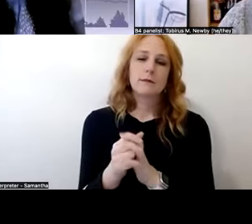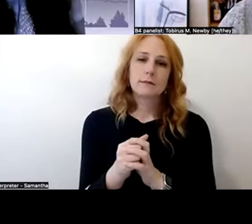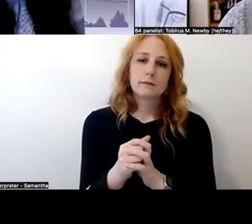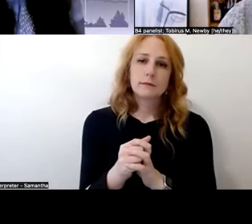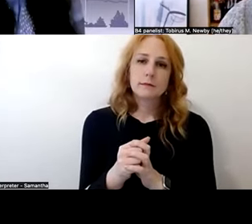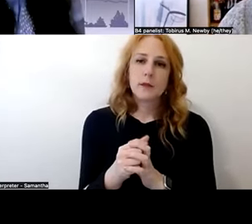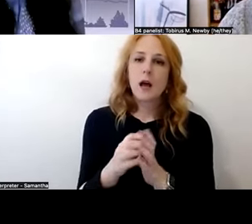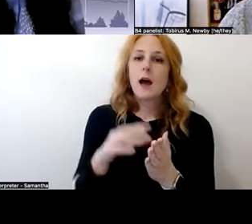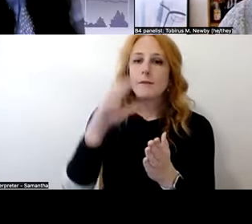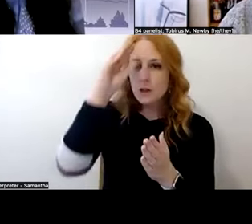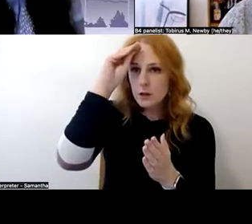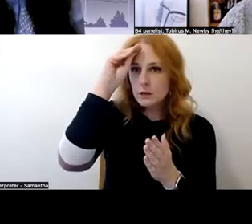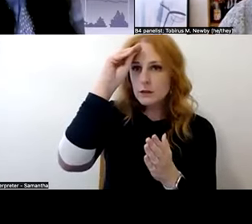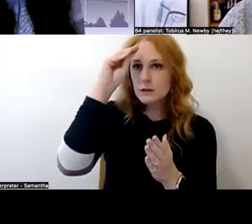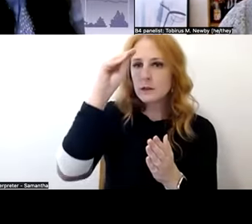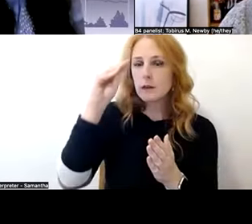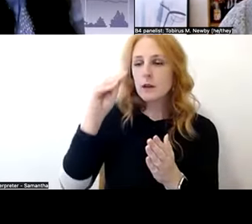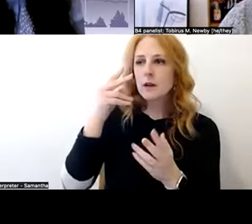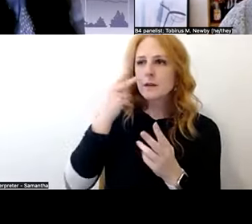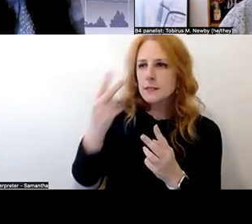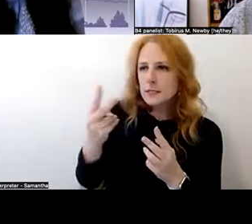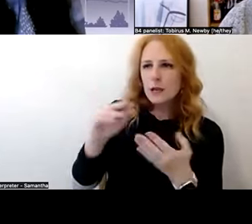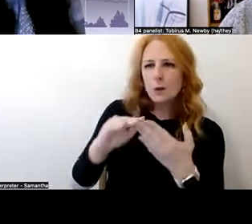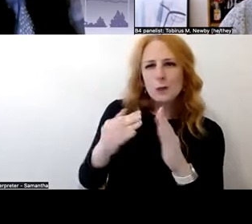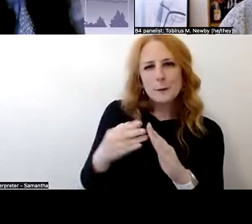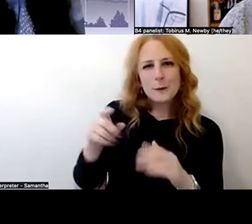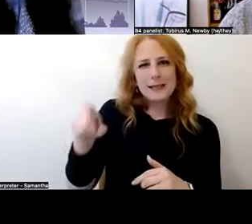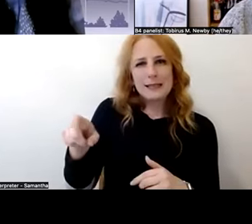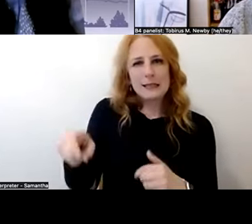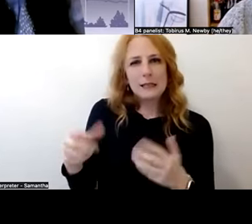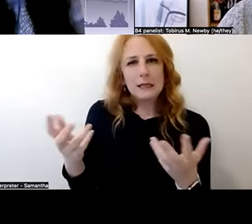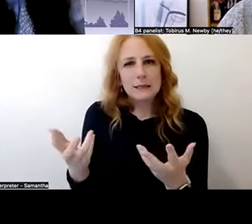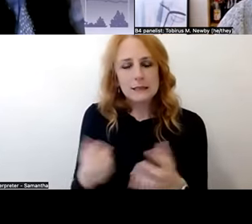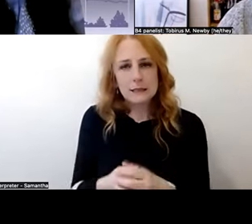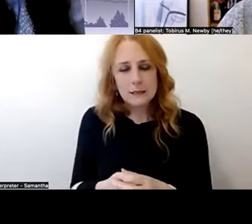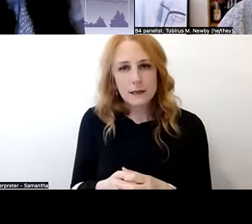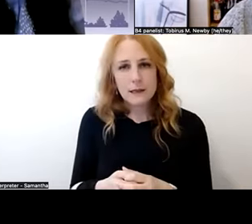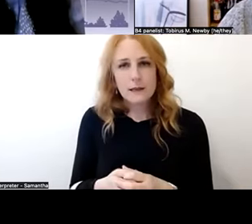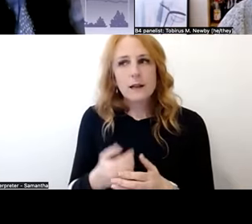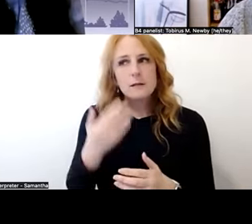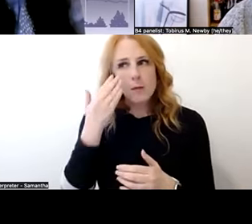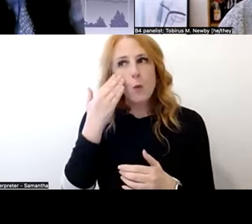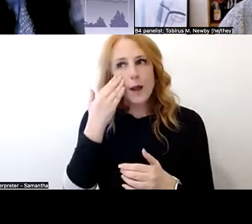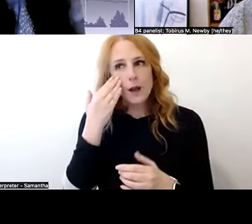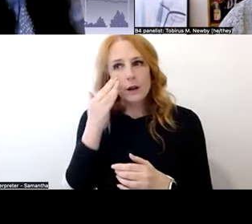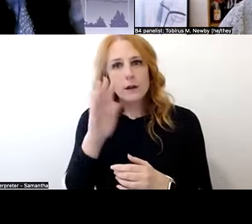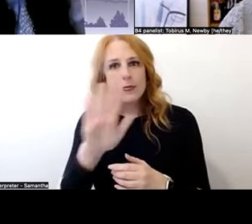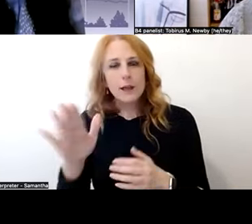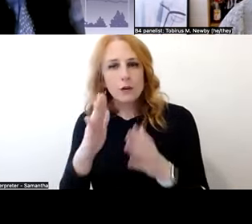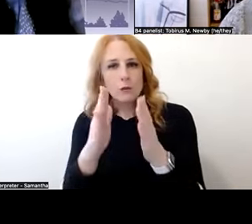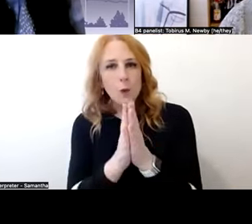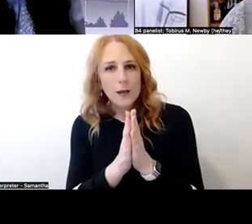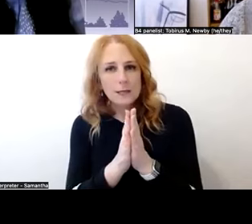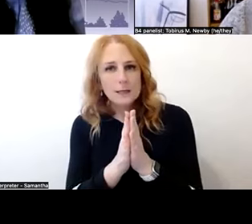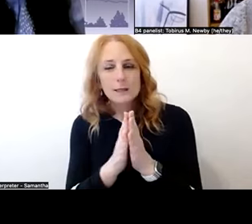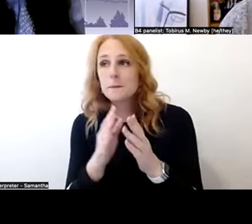what communities are asking for and needing and where those requests seem to get stuck and